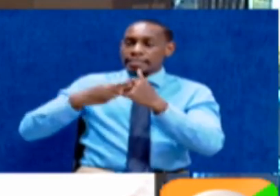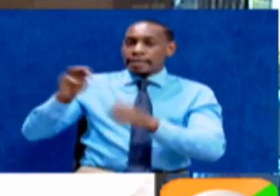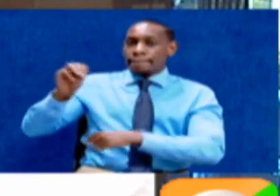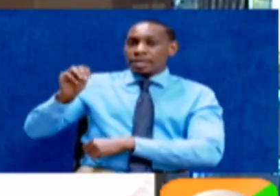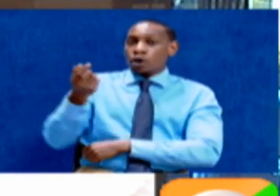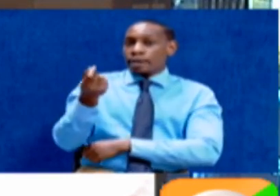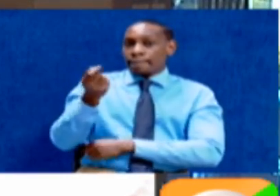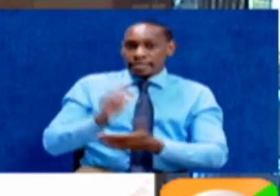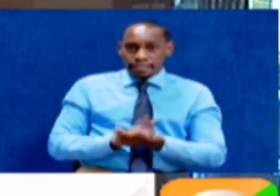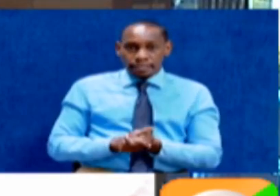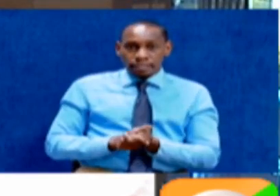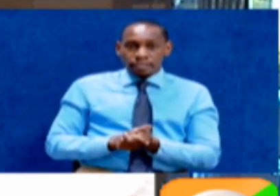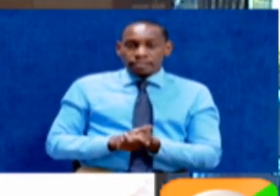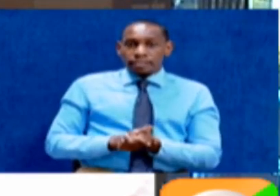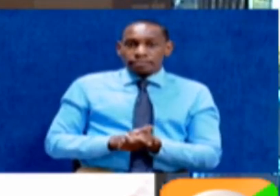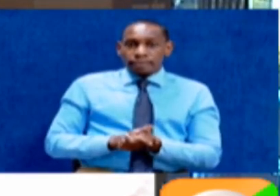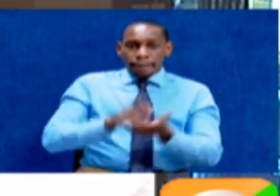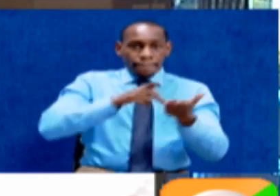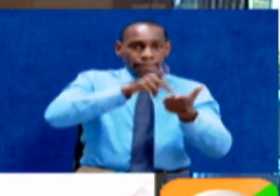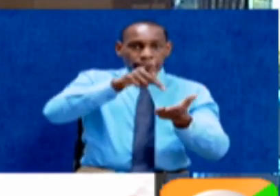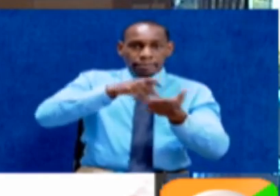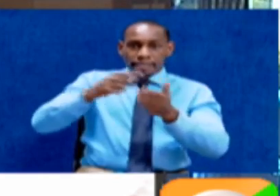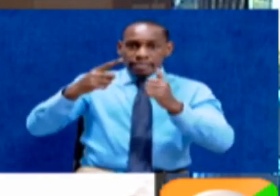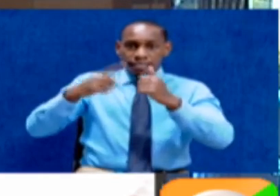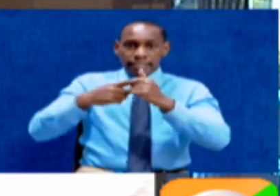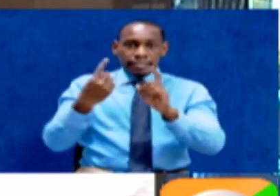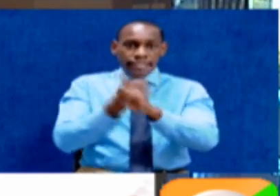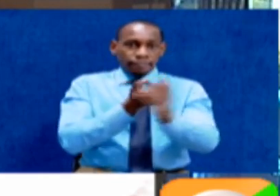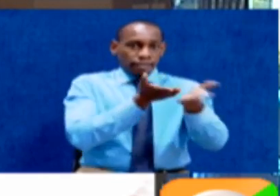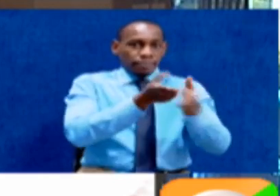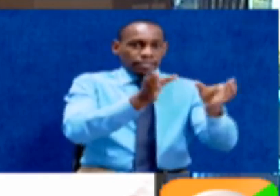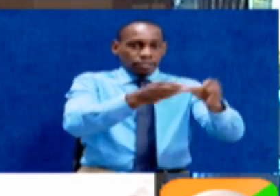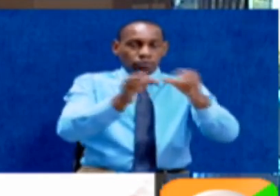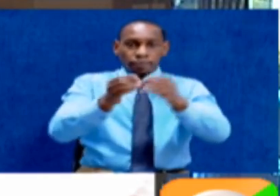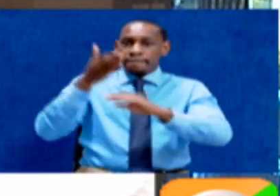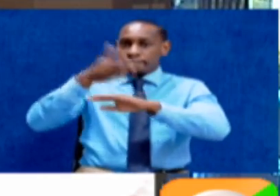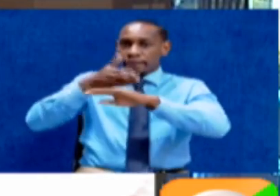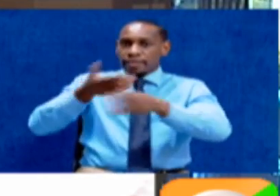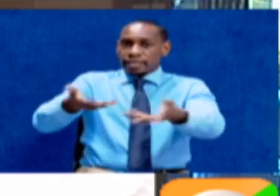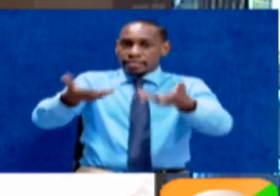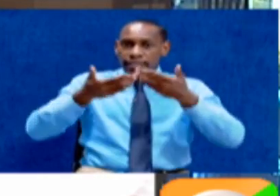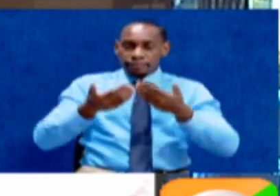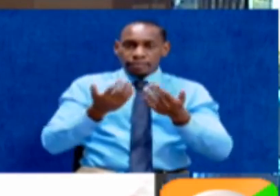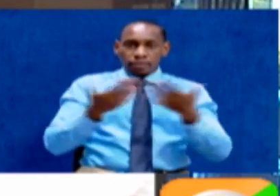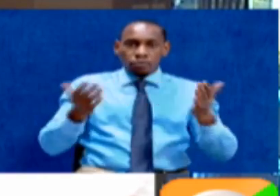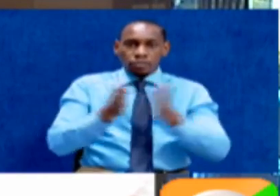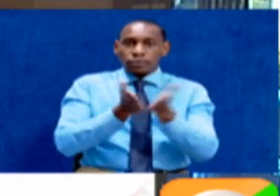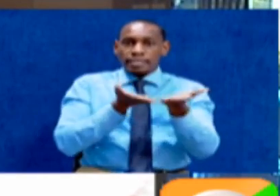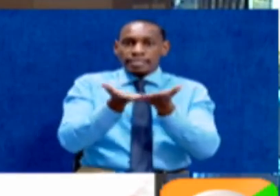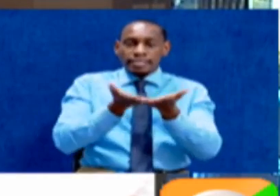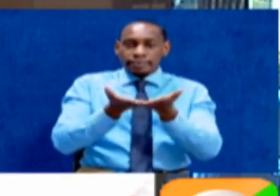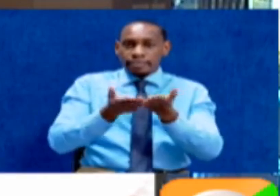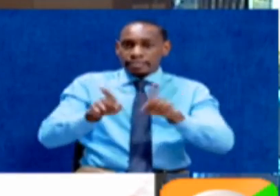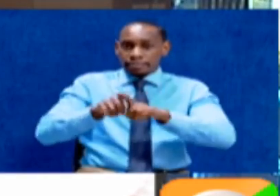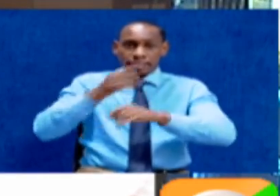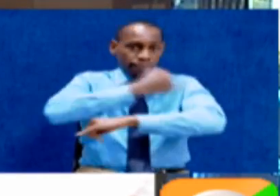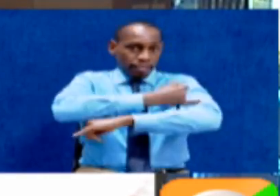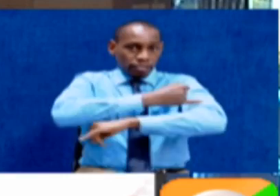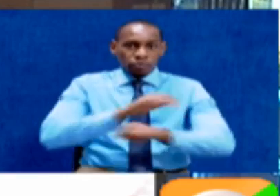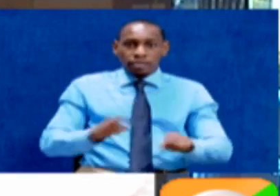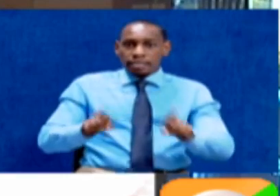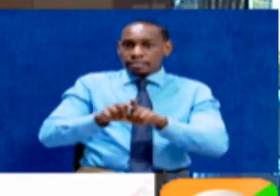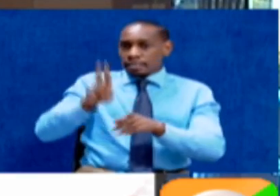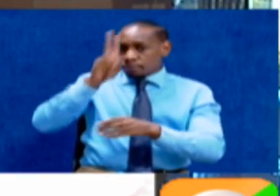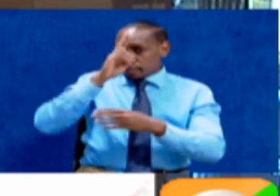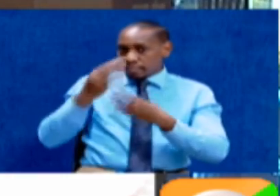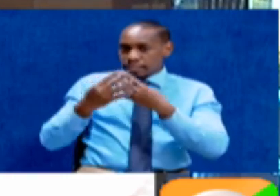Kenya shillings. Now, these payments were made to six different companies for fictitious delivery of goods and services to the institution. Also in